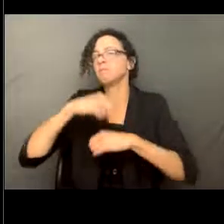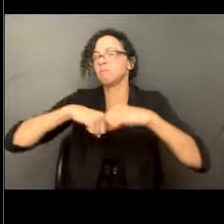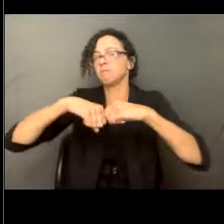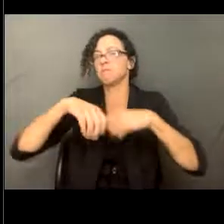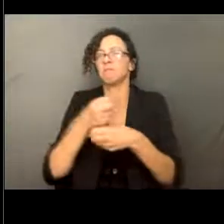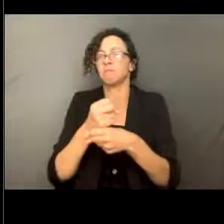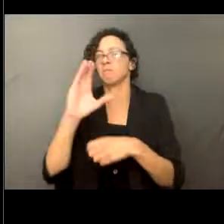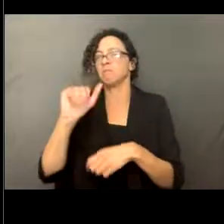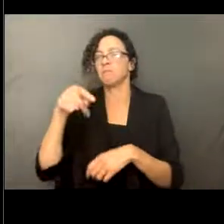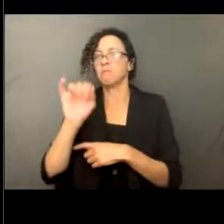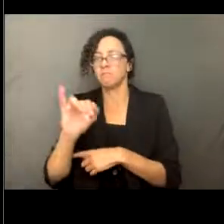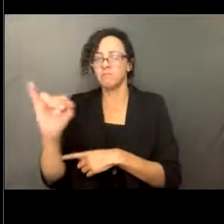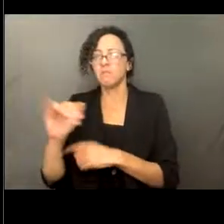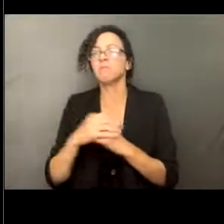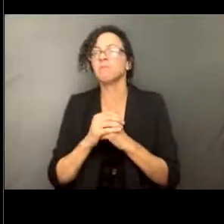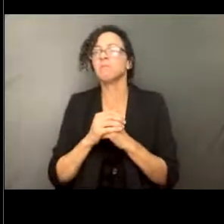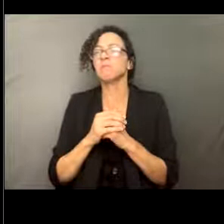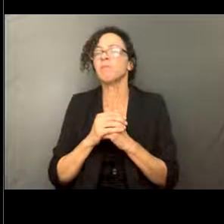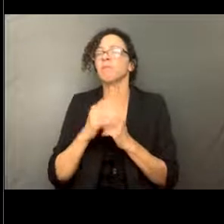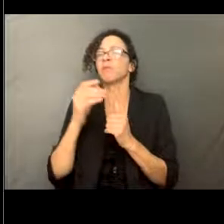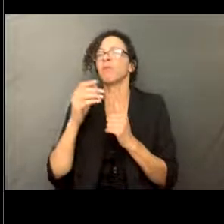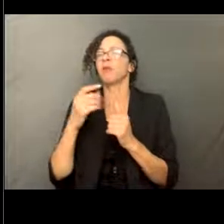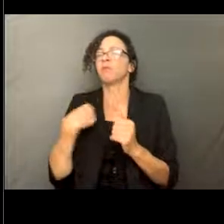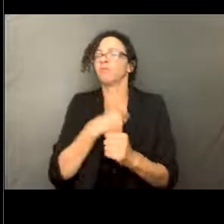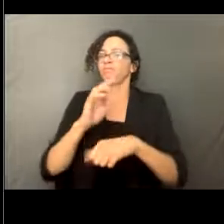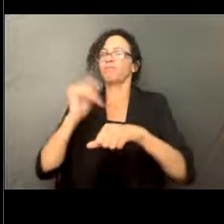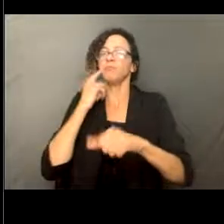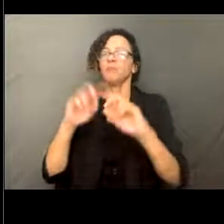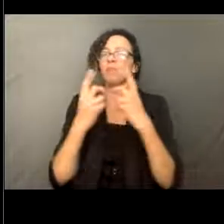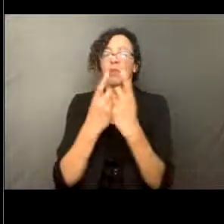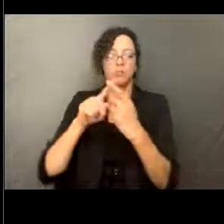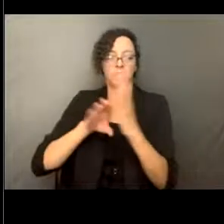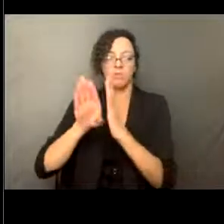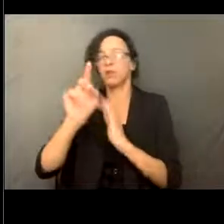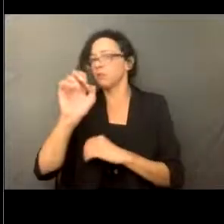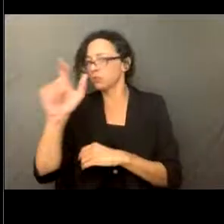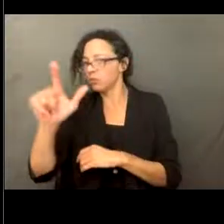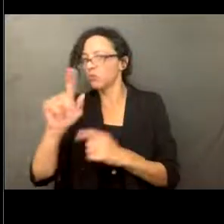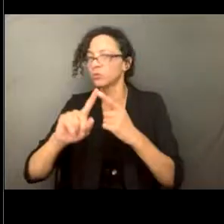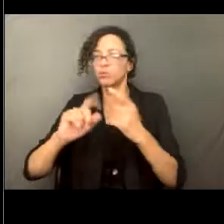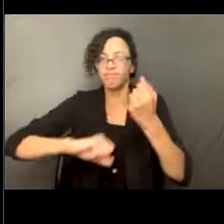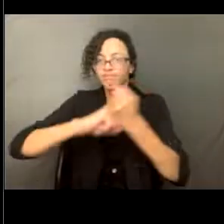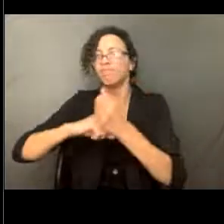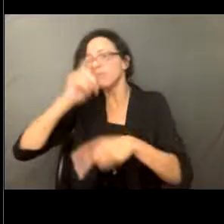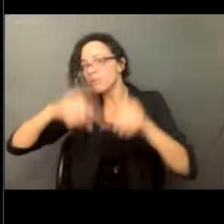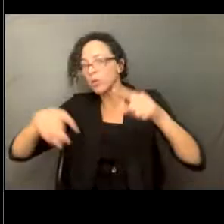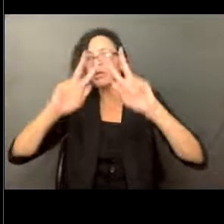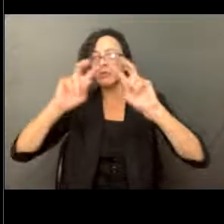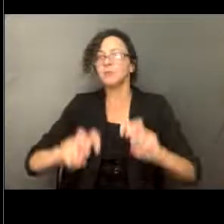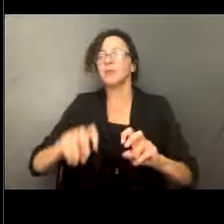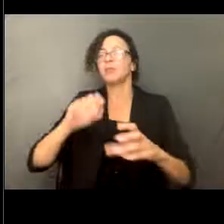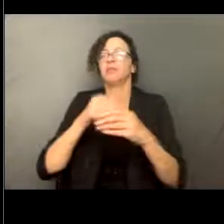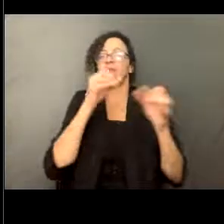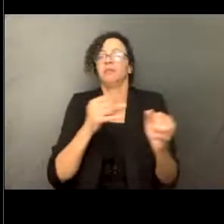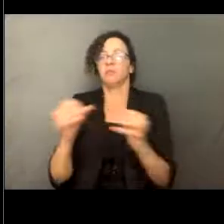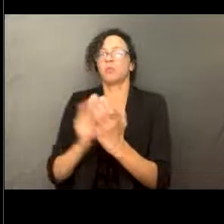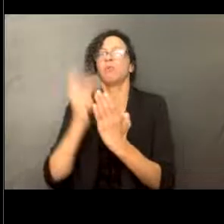specifically calls for the department to develop a tool that will be able to support varying analyses within individual program